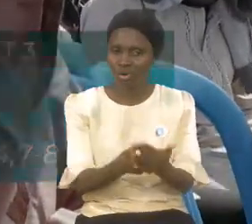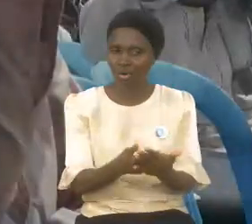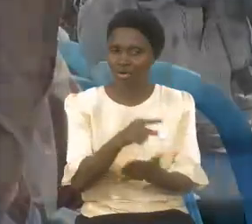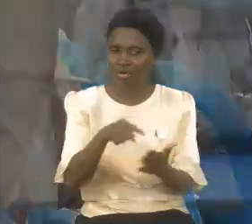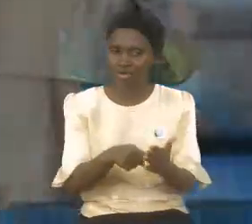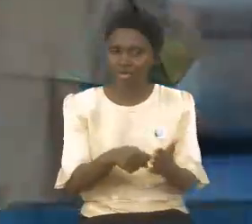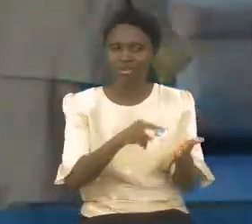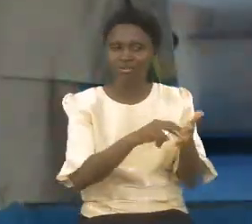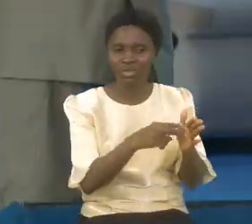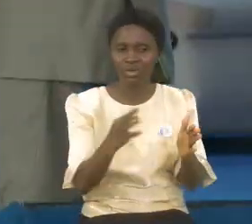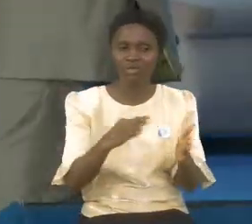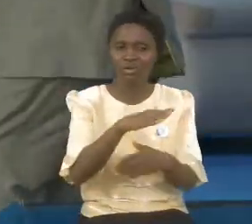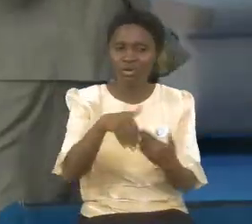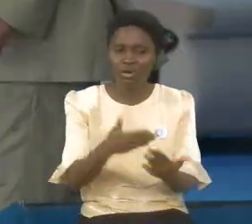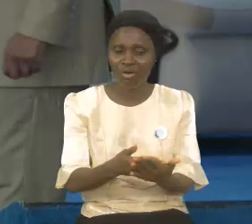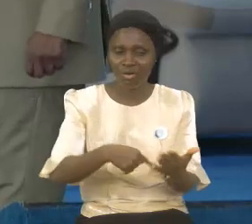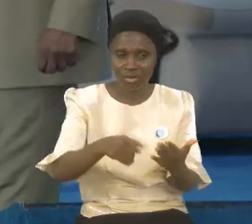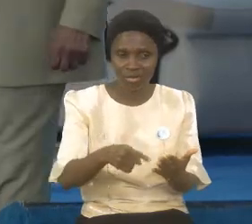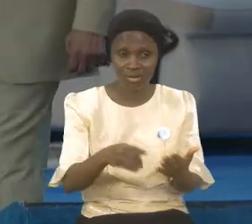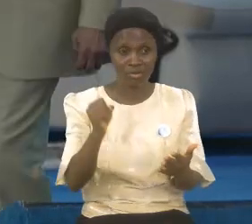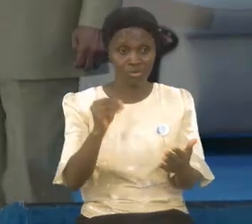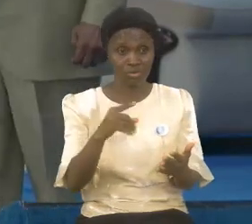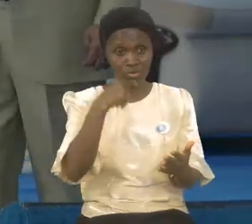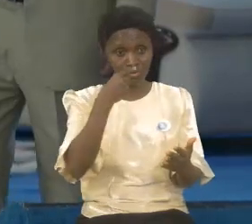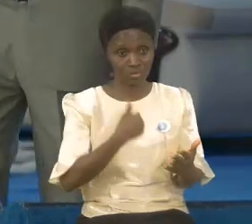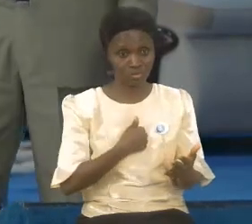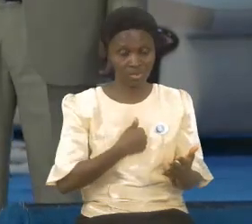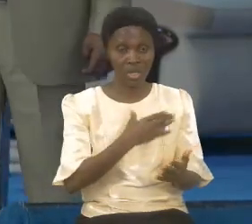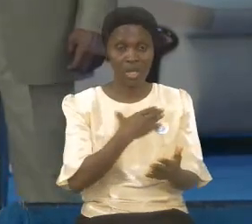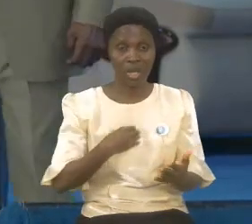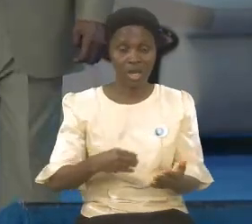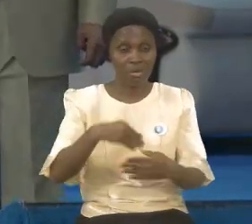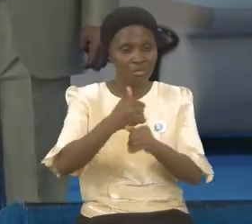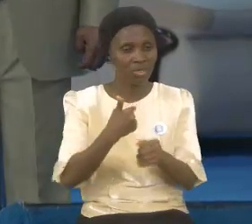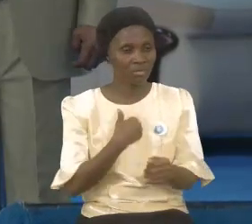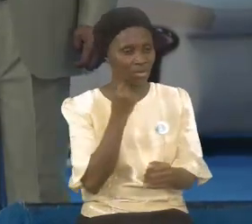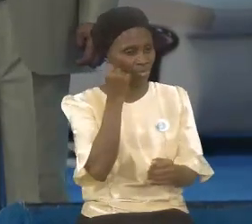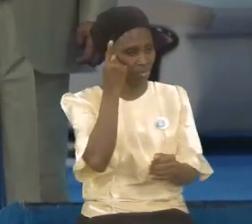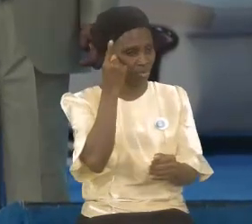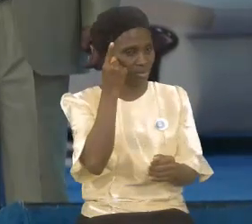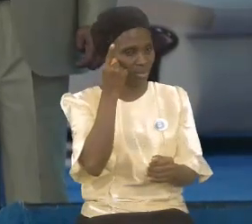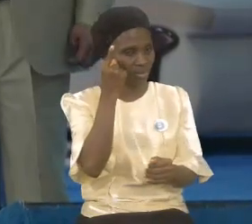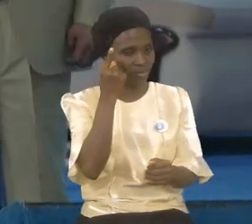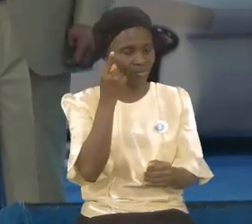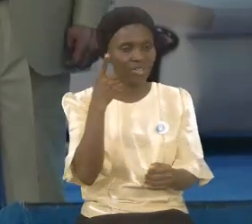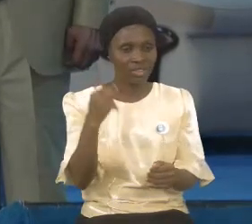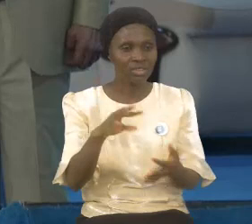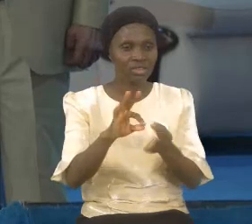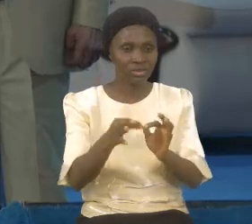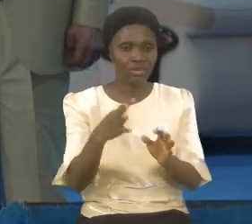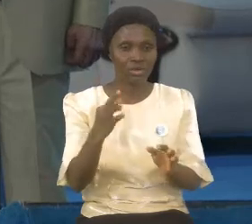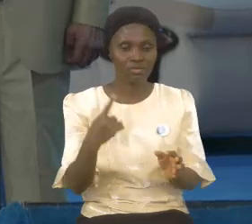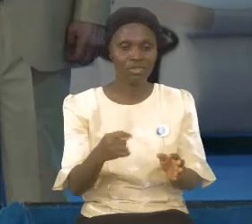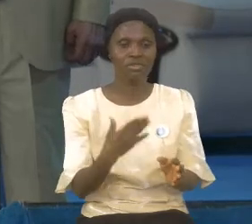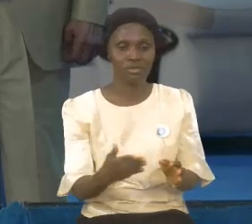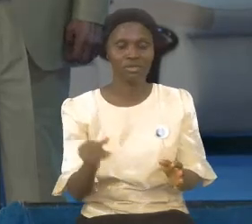So he told me and made me to know, to understand the interpretation of